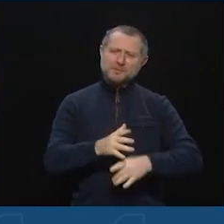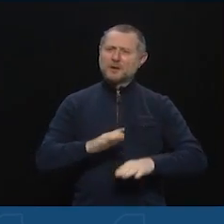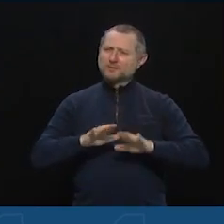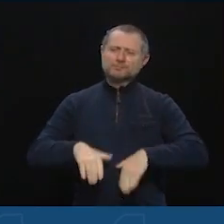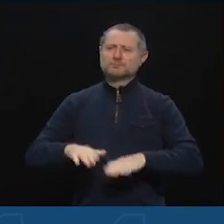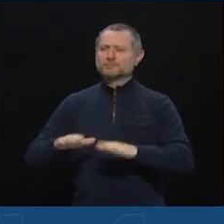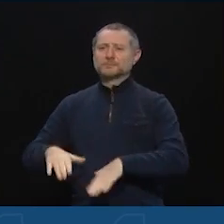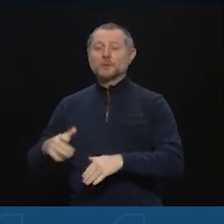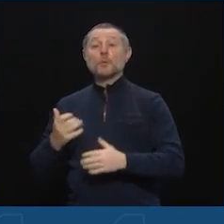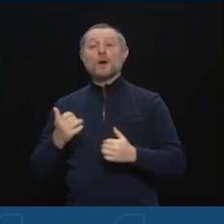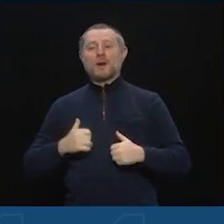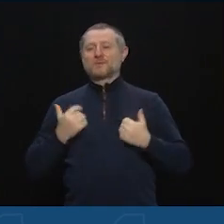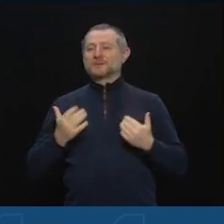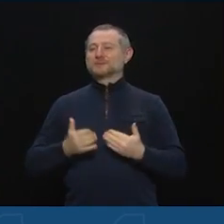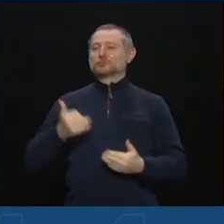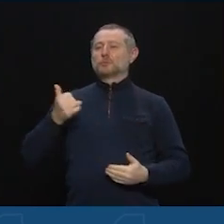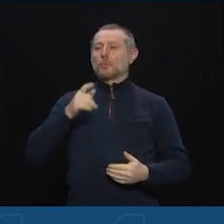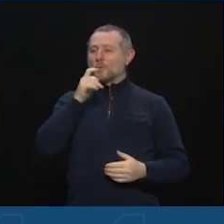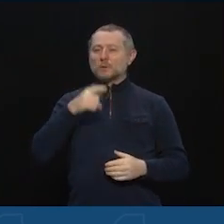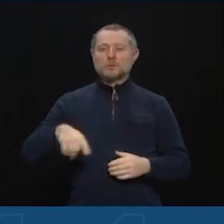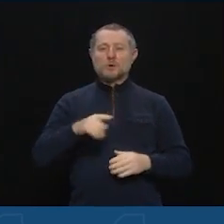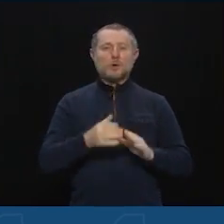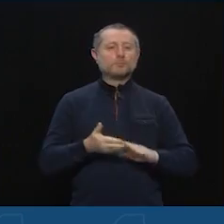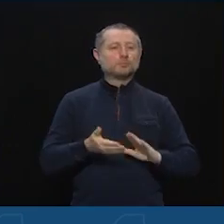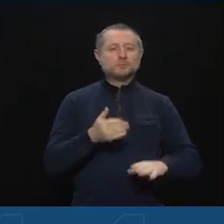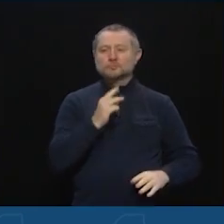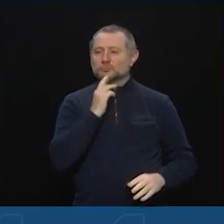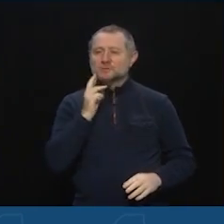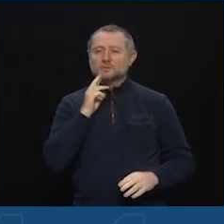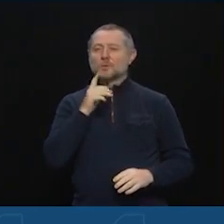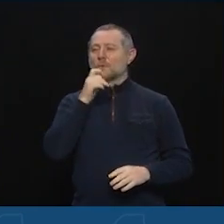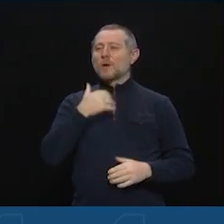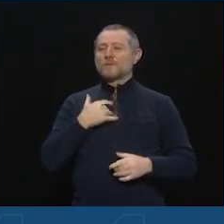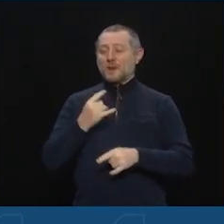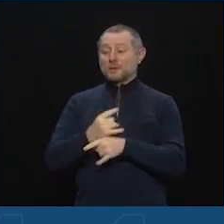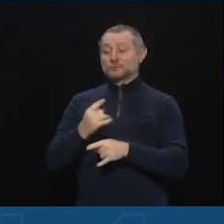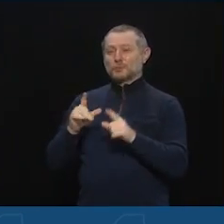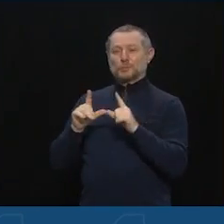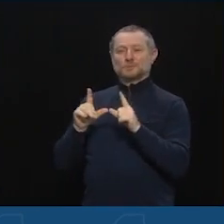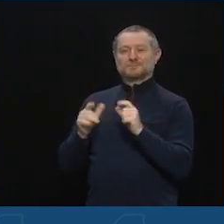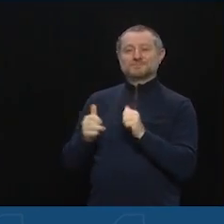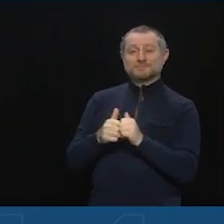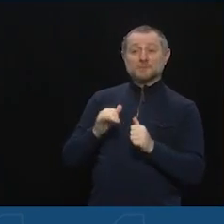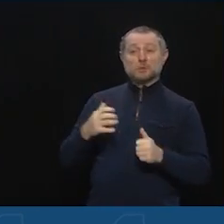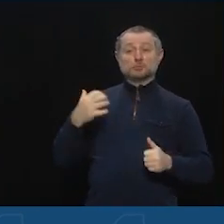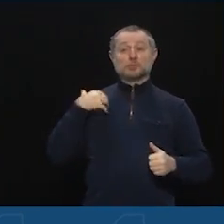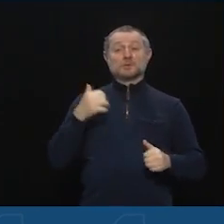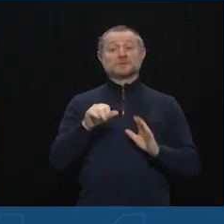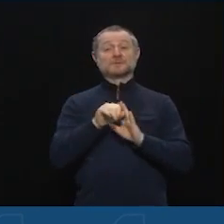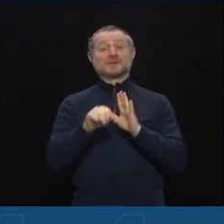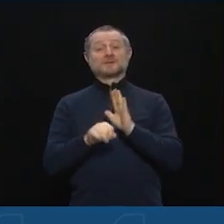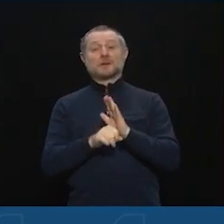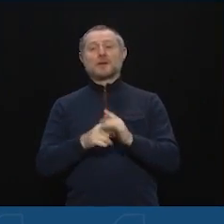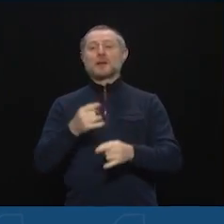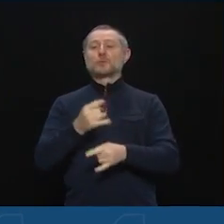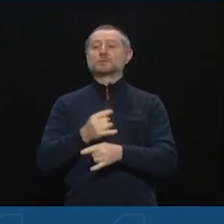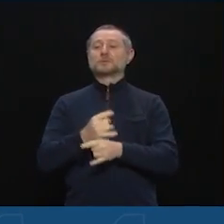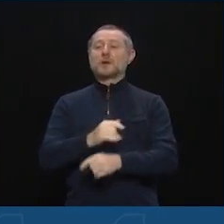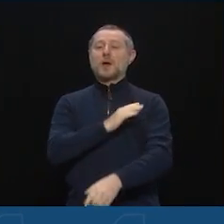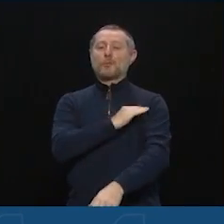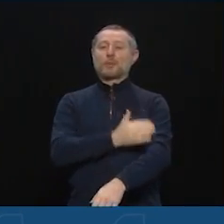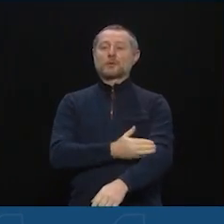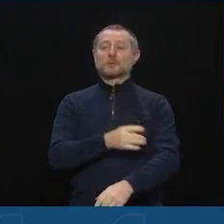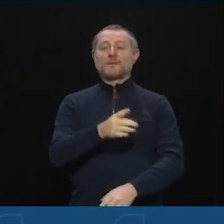our restaurateurs and people who have liquor licenses, and that is the chairman of the State Liquor Authority, Vincent Bradley. I want to thank him